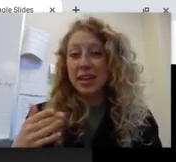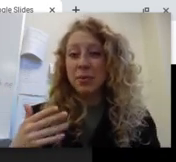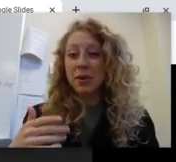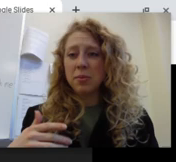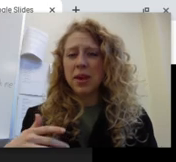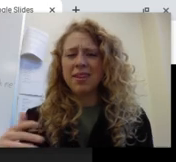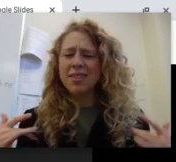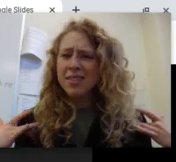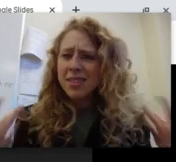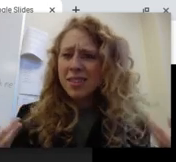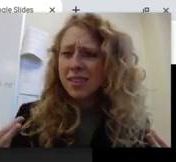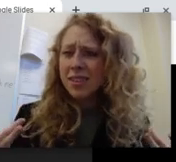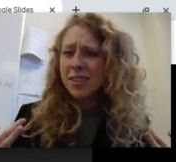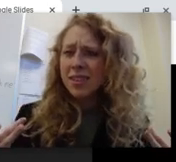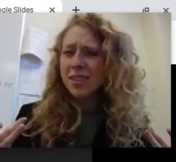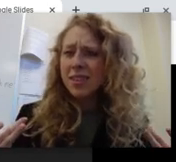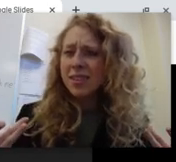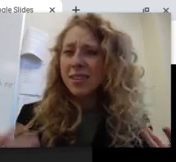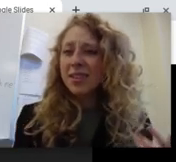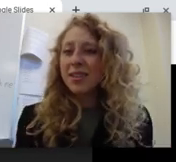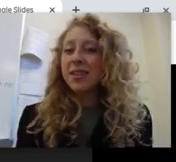and the second one could be.